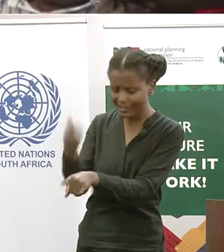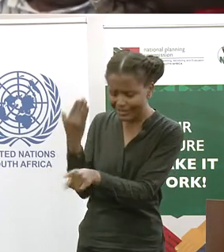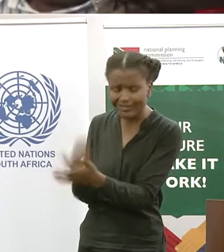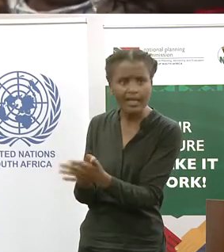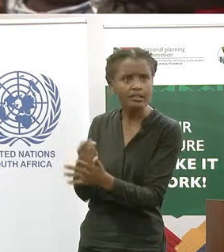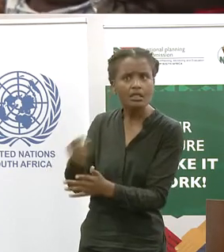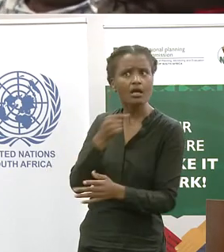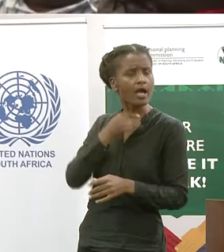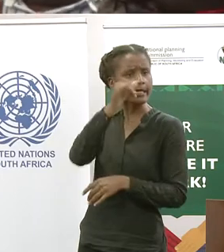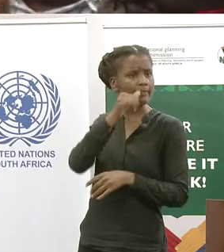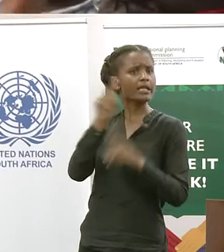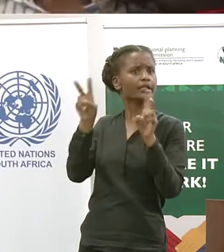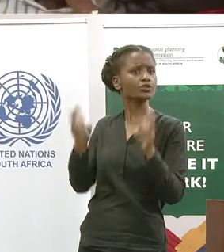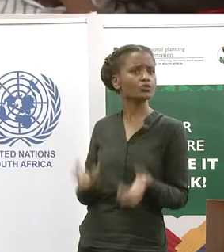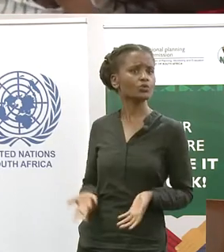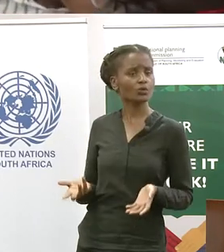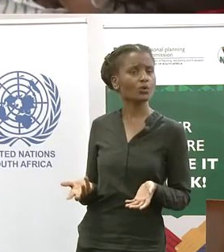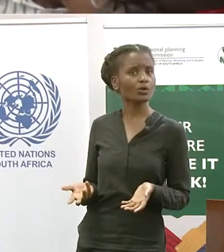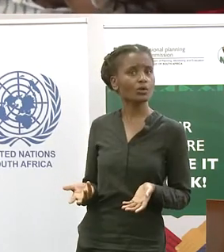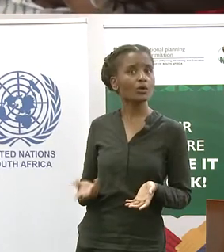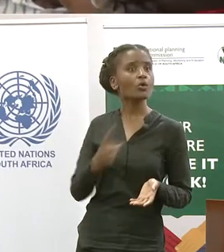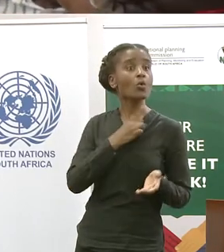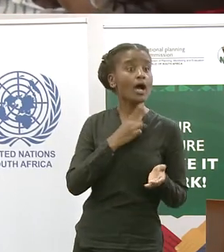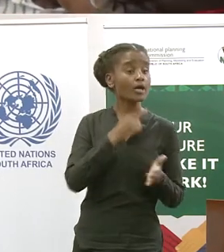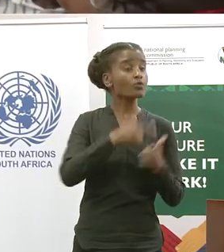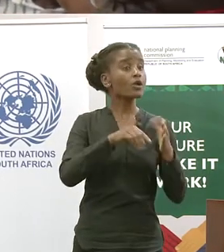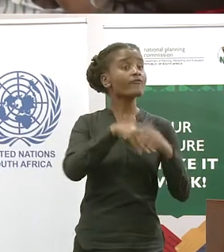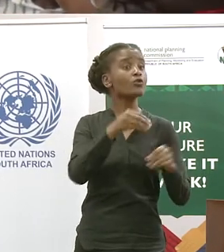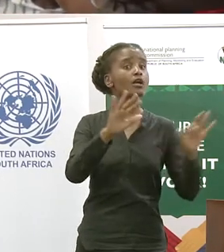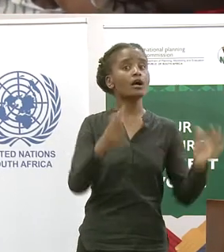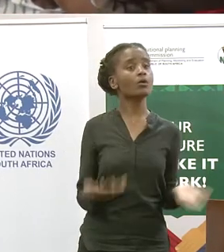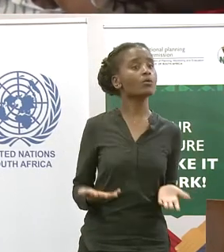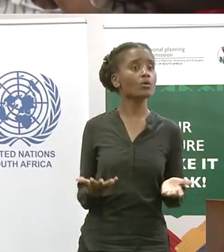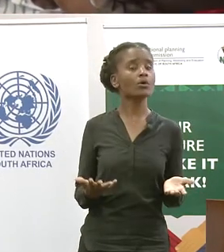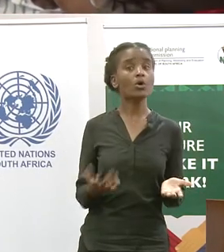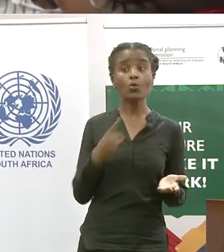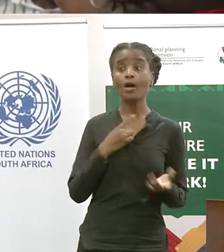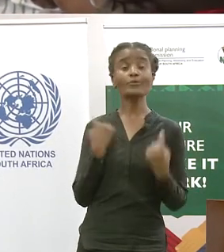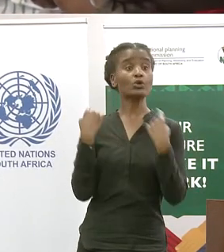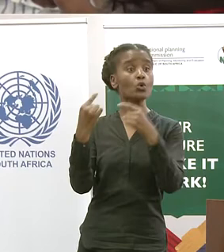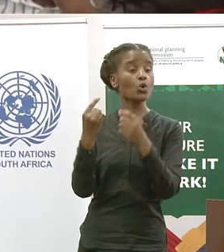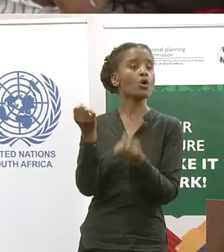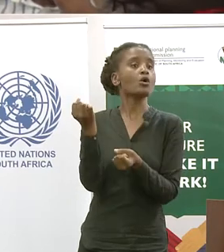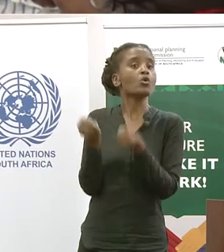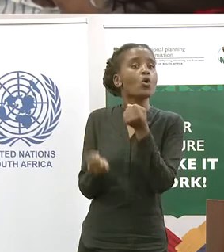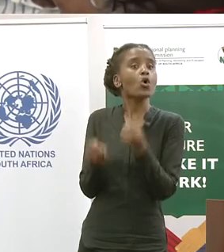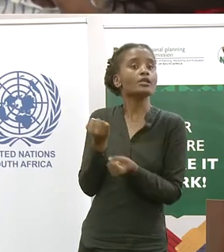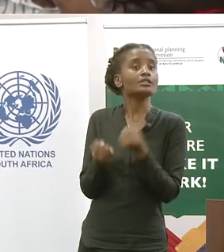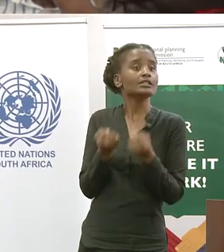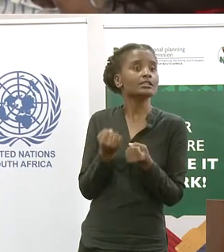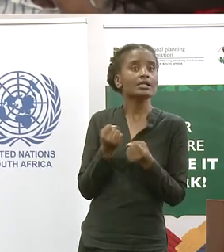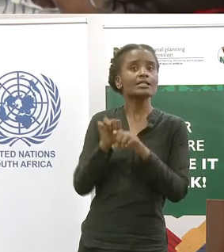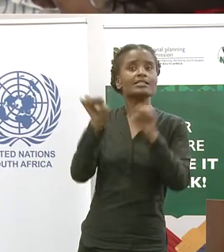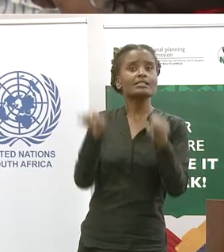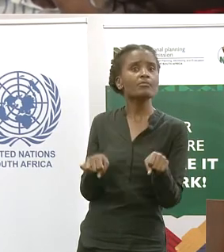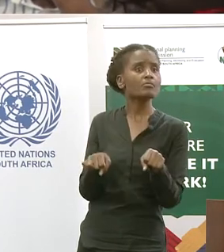go? I mean, we're told that we go to the Equality Court. There's no system even going there. I mean, we know that there are pieces of legislation that